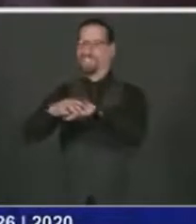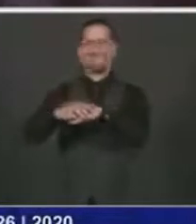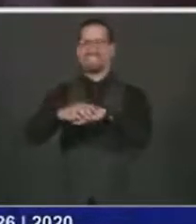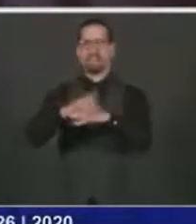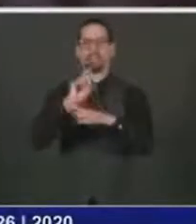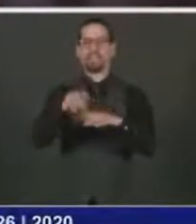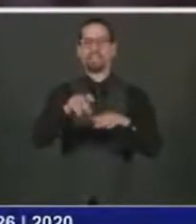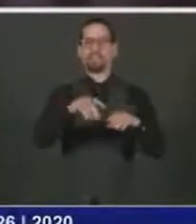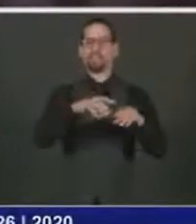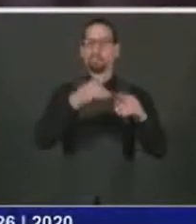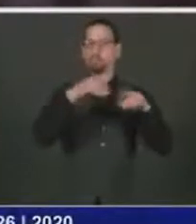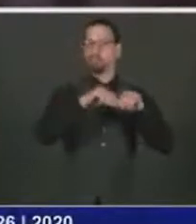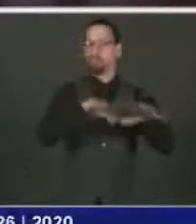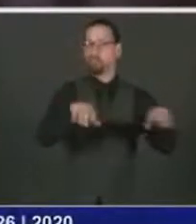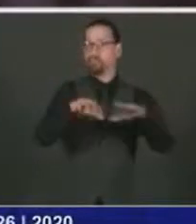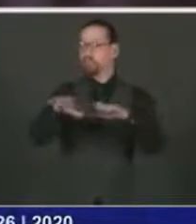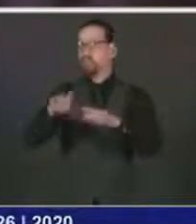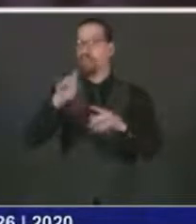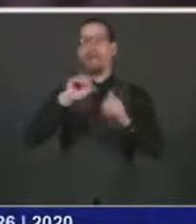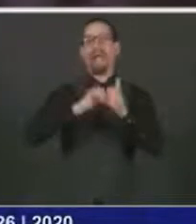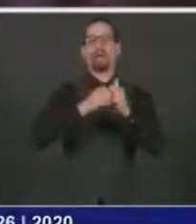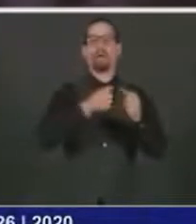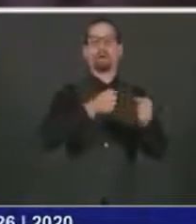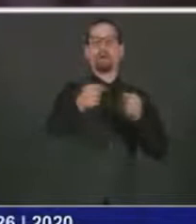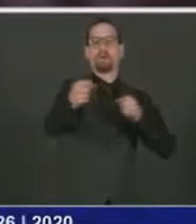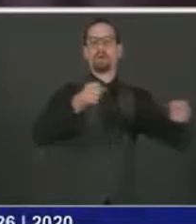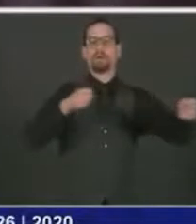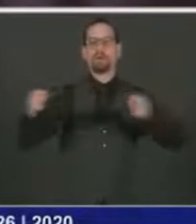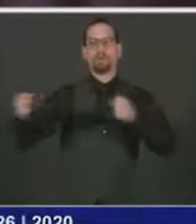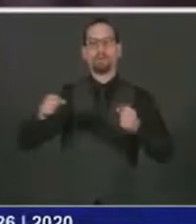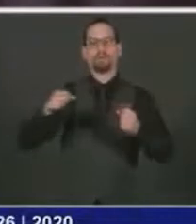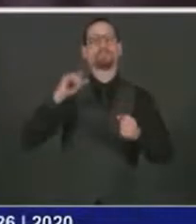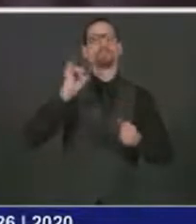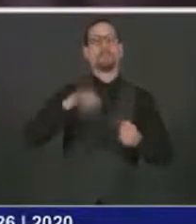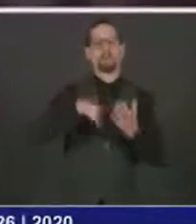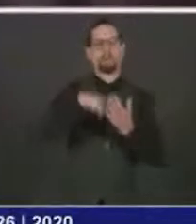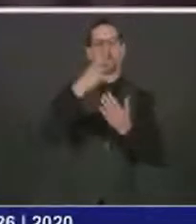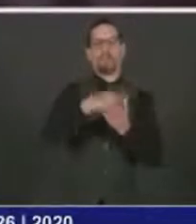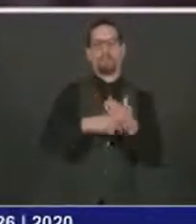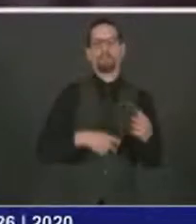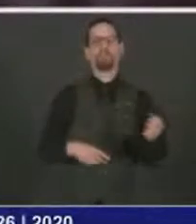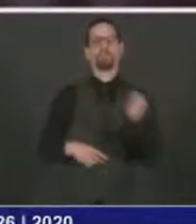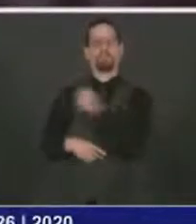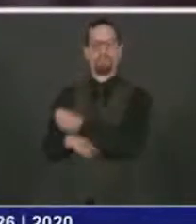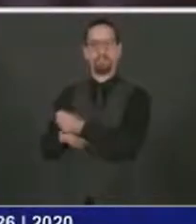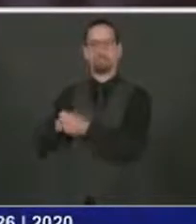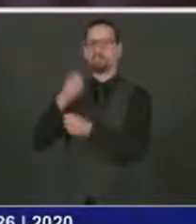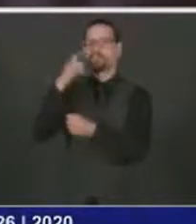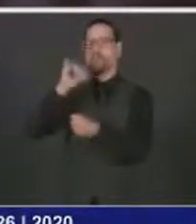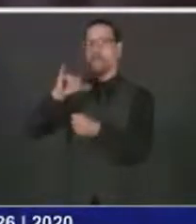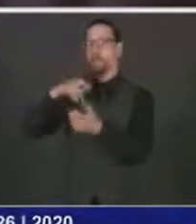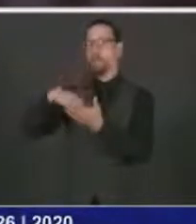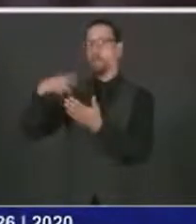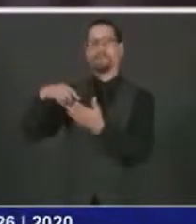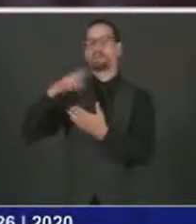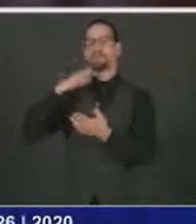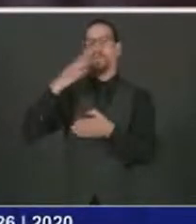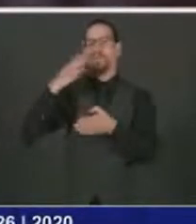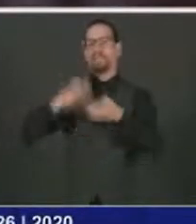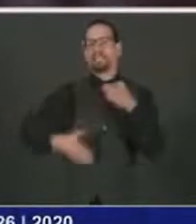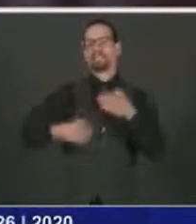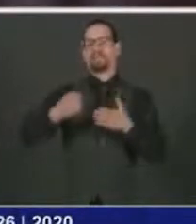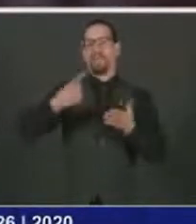that program is going to be wrapping up next week. There's over 100 Rhode Islanders housed in